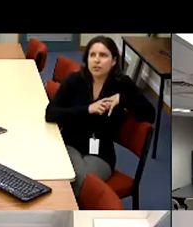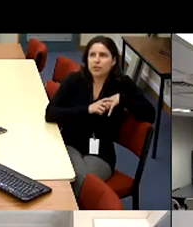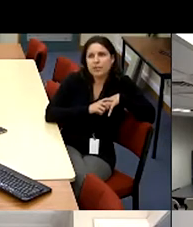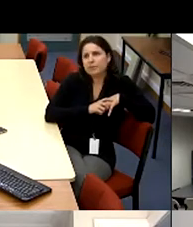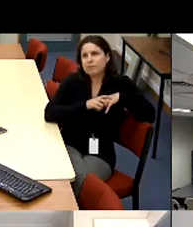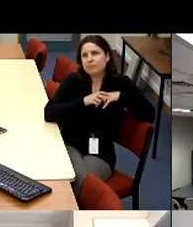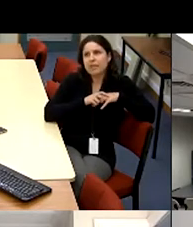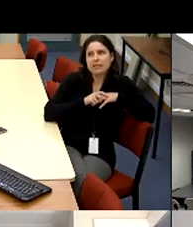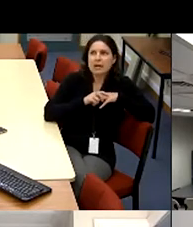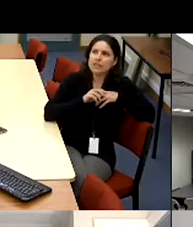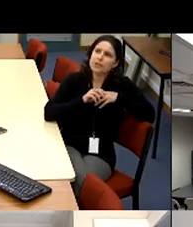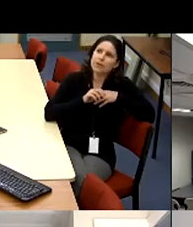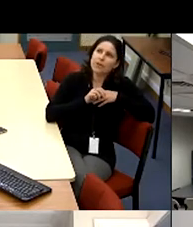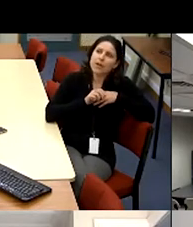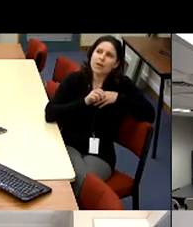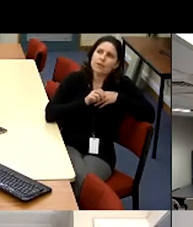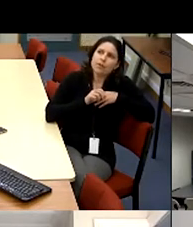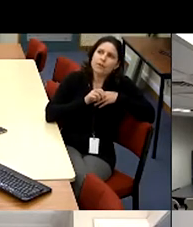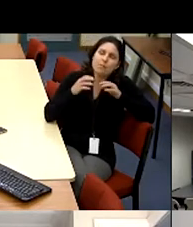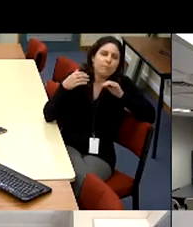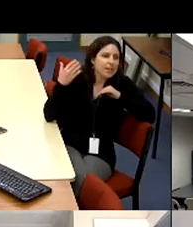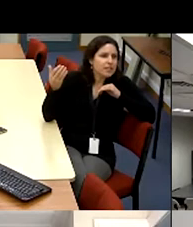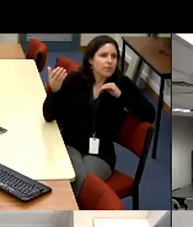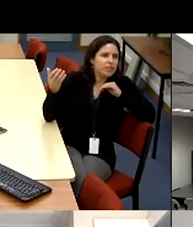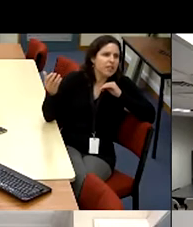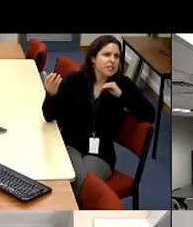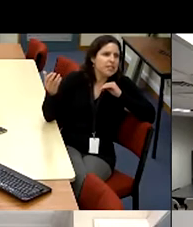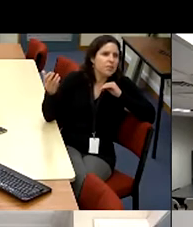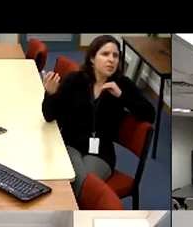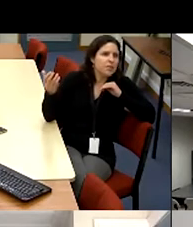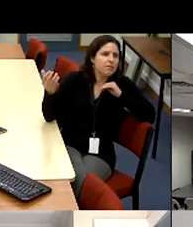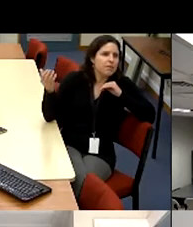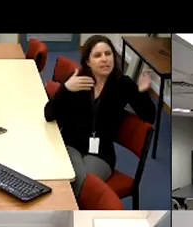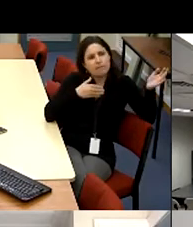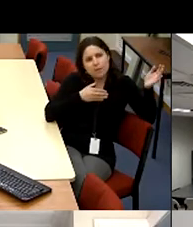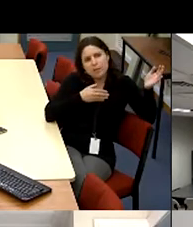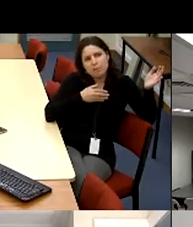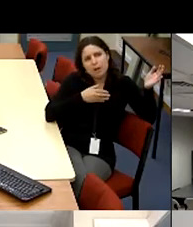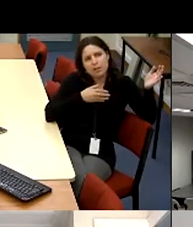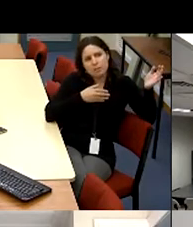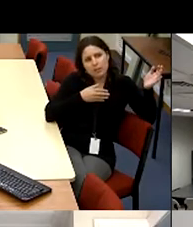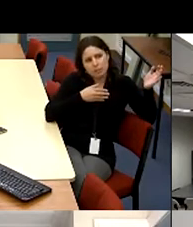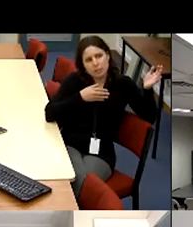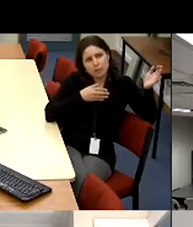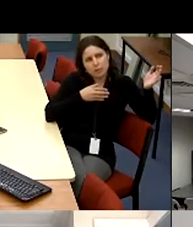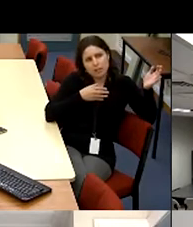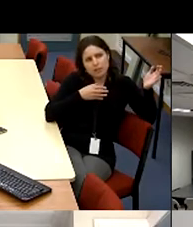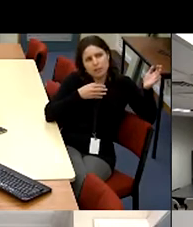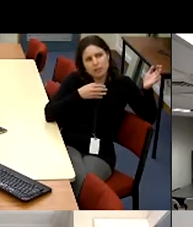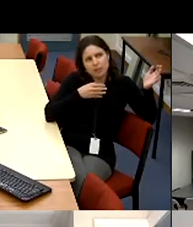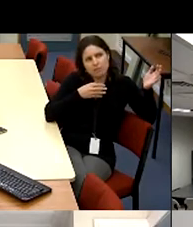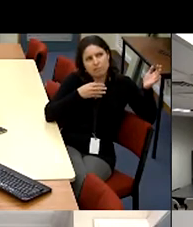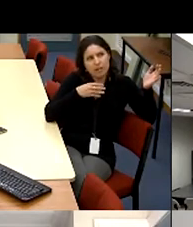So, yeah, it's hard to know those that embrace their refugee identity whether they're being influenced by those mainstream